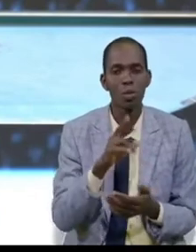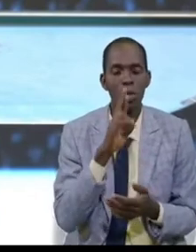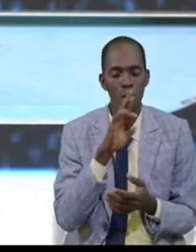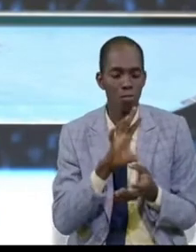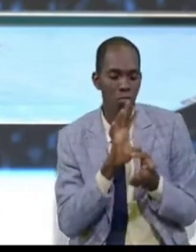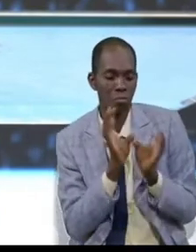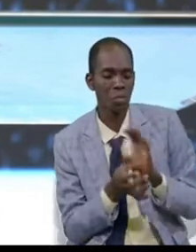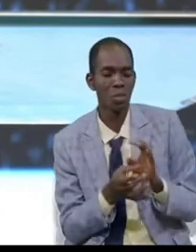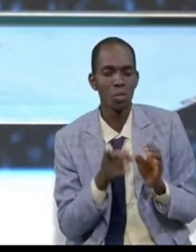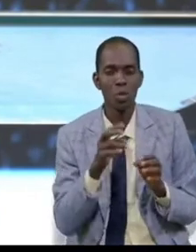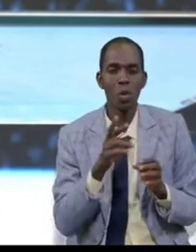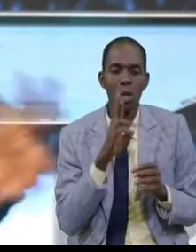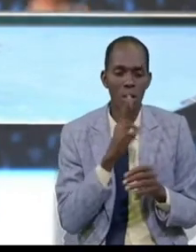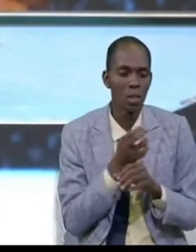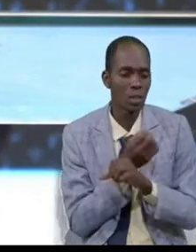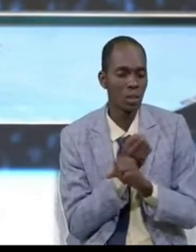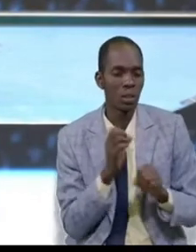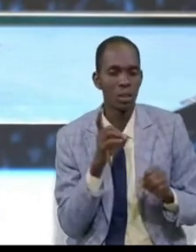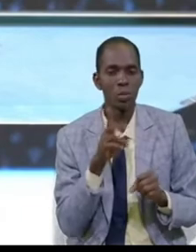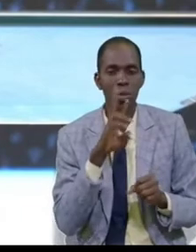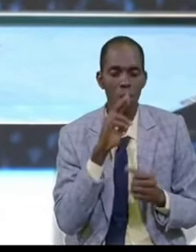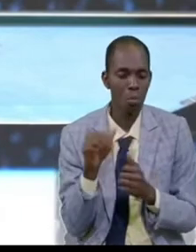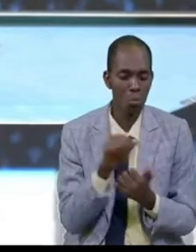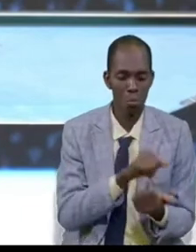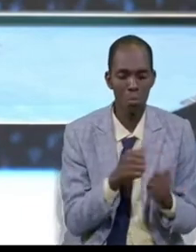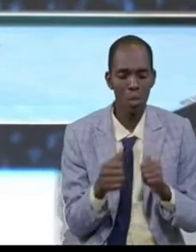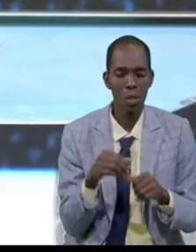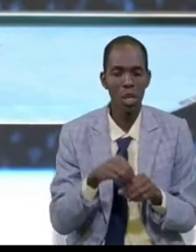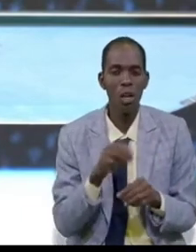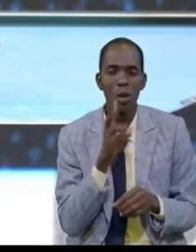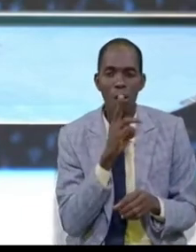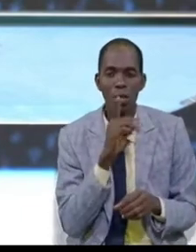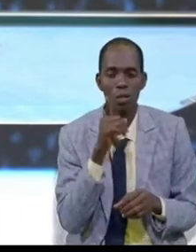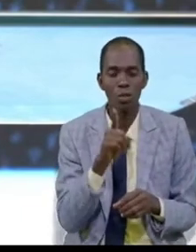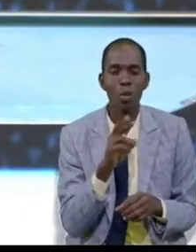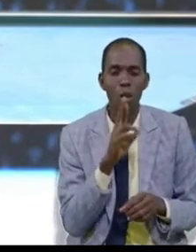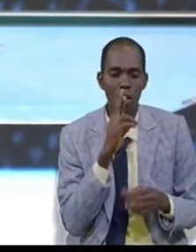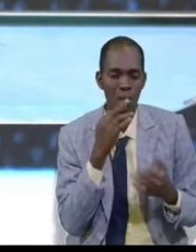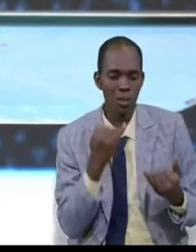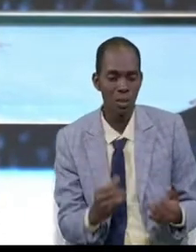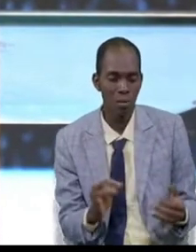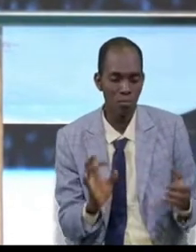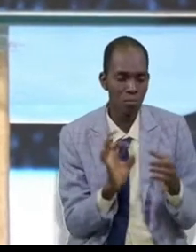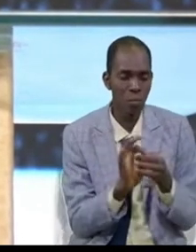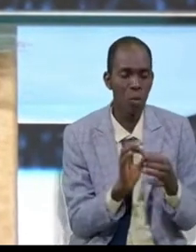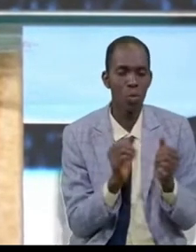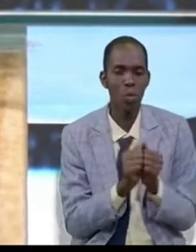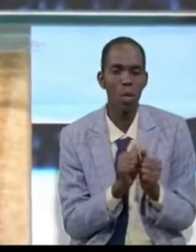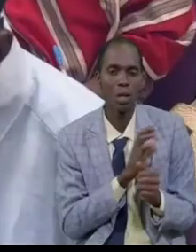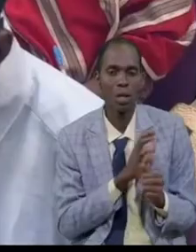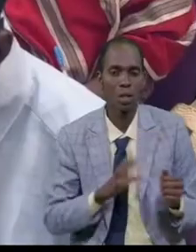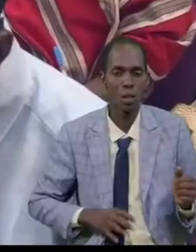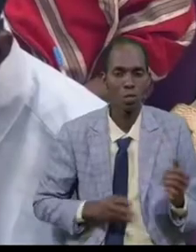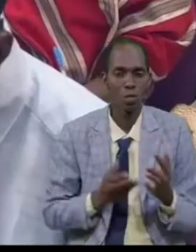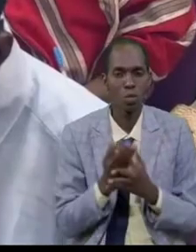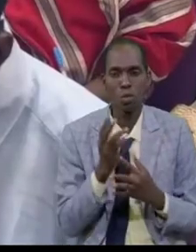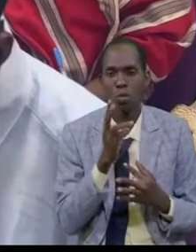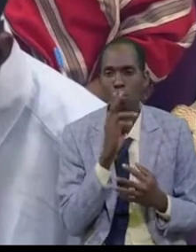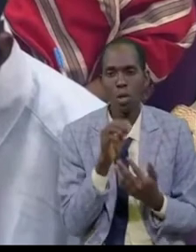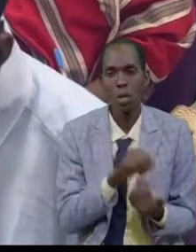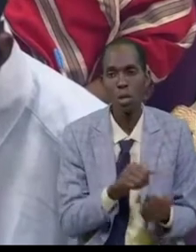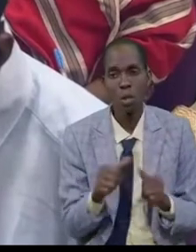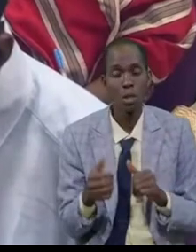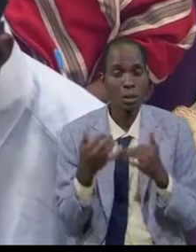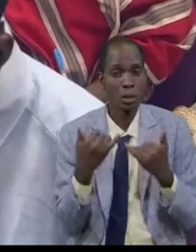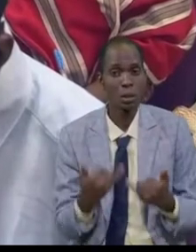you are baptized in water, and you identify with Christ in that water baptism, and then the grace of God is